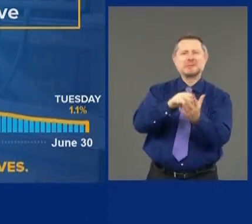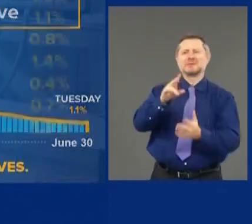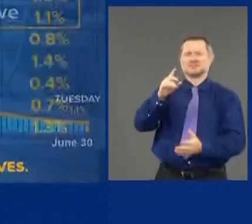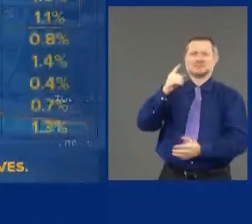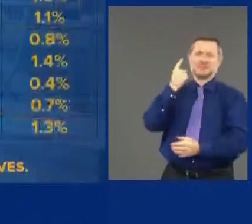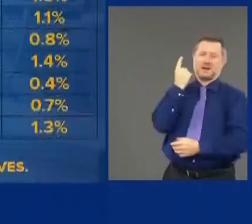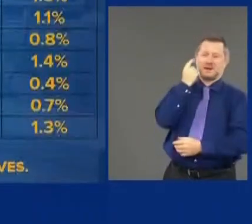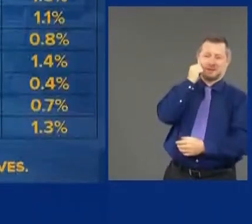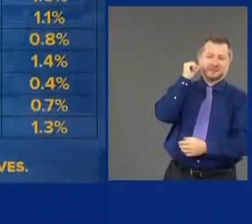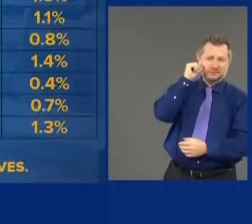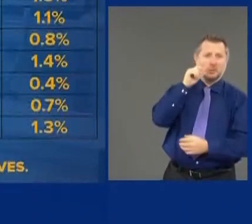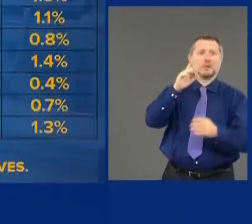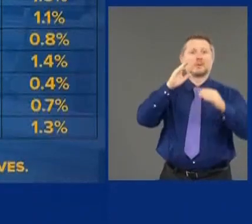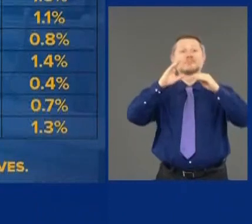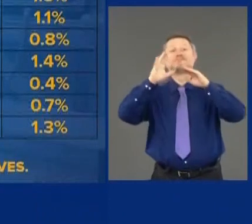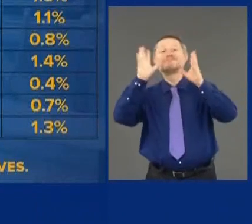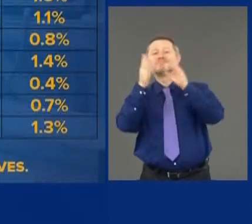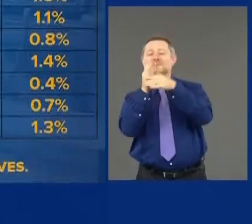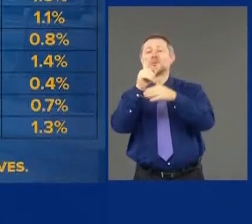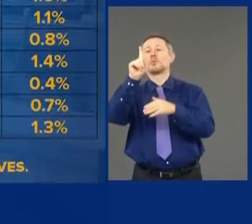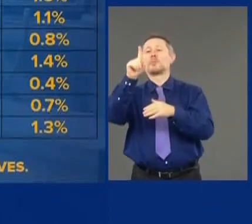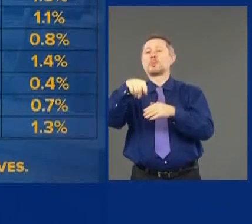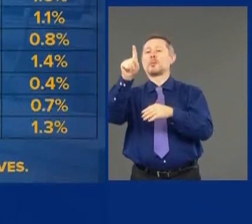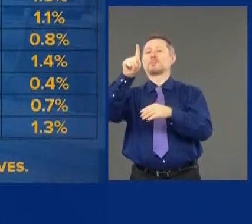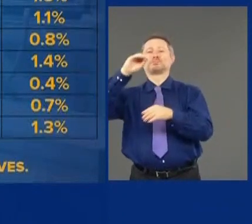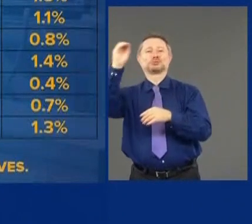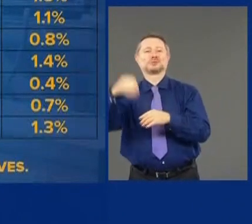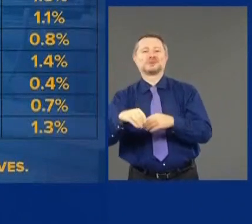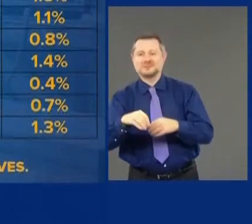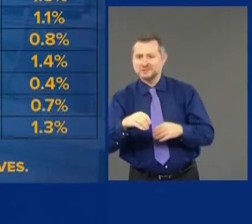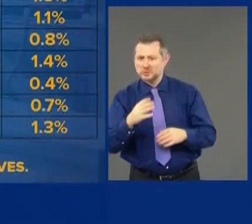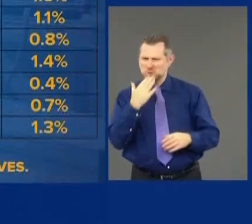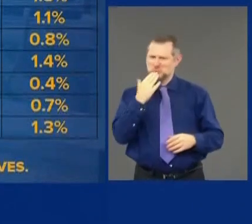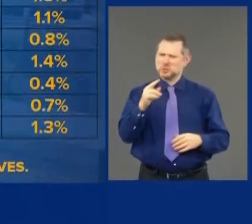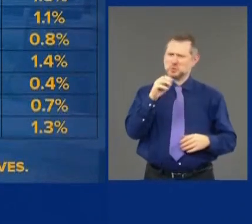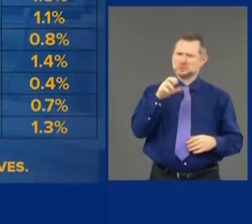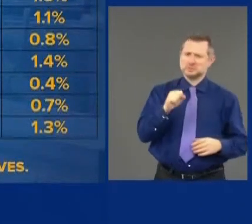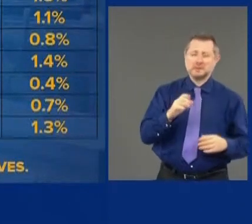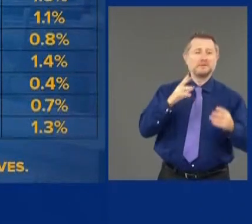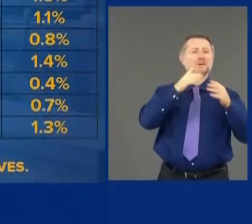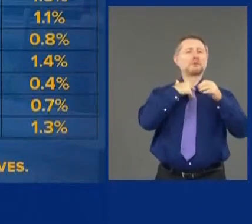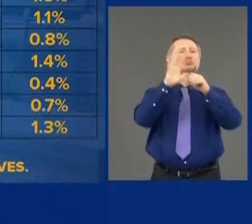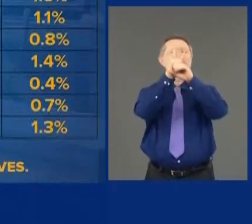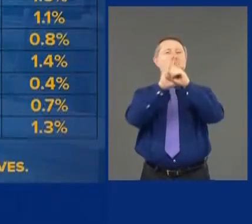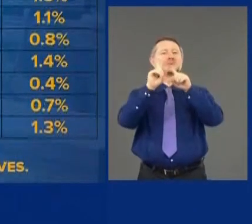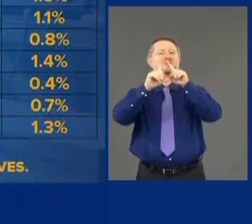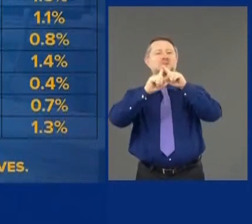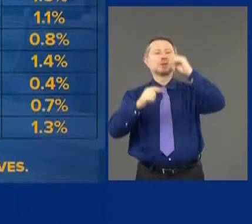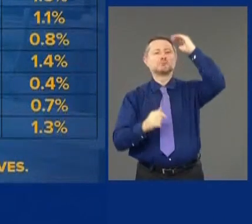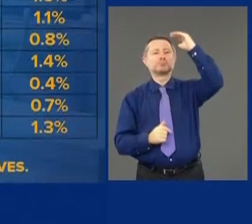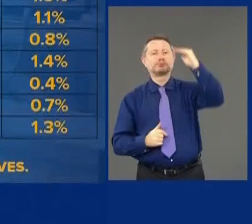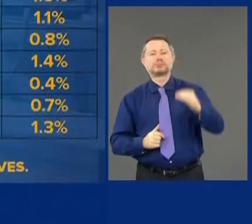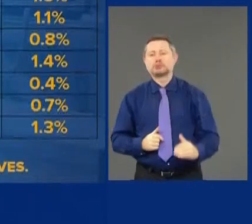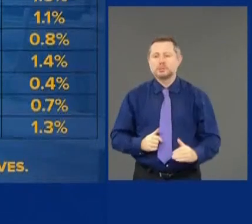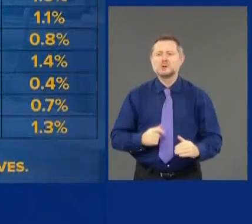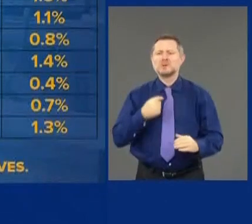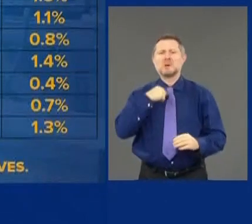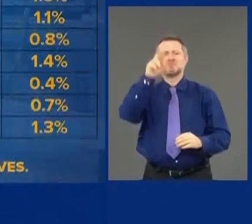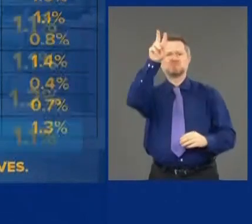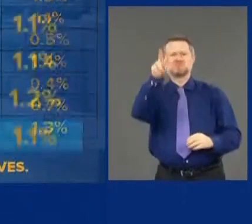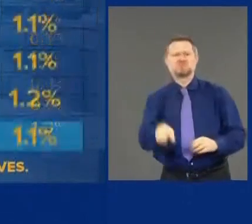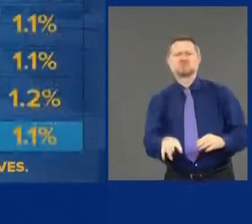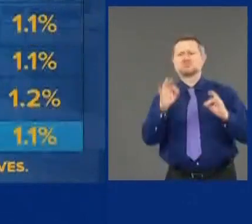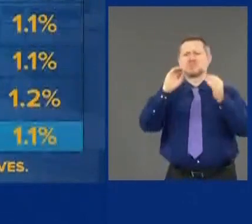which is also very good news. You look at all across the regions, the numbers were all solid and the numbers